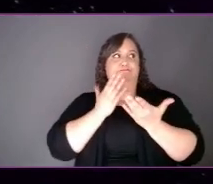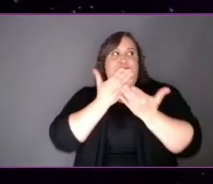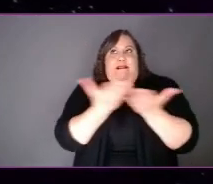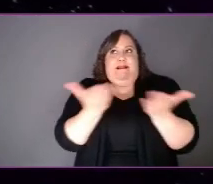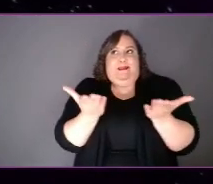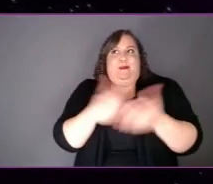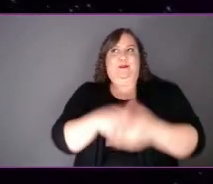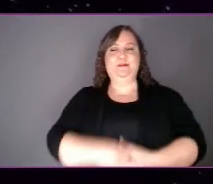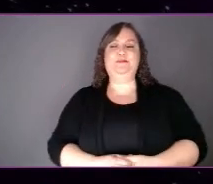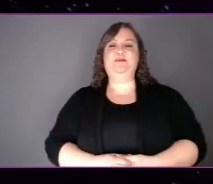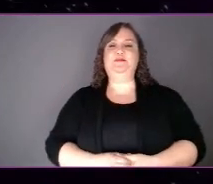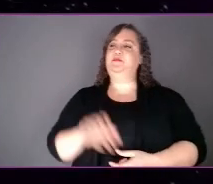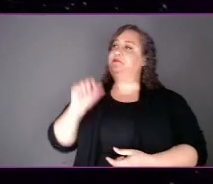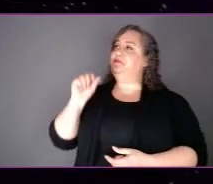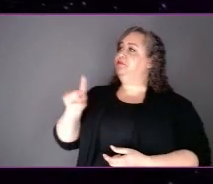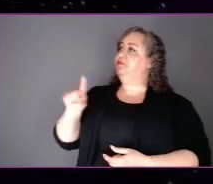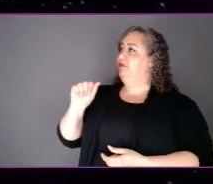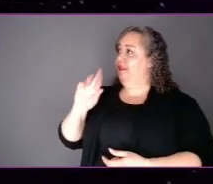What about you, Albert?